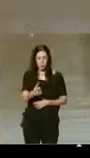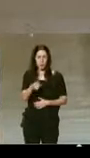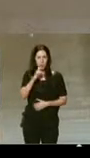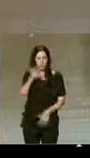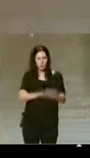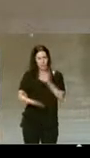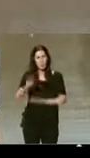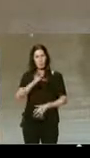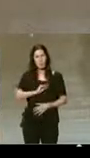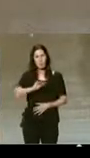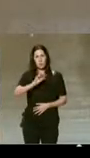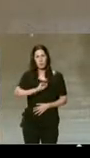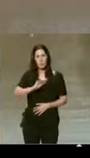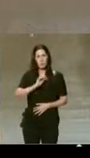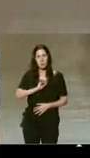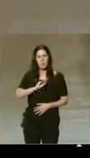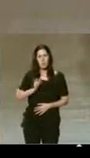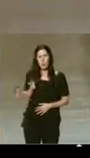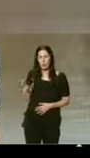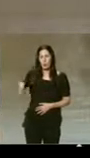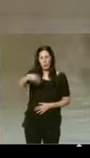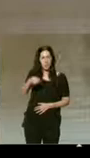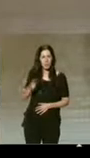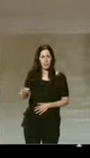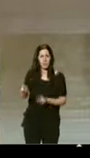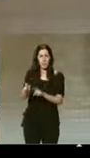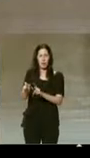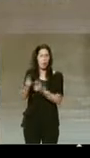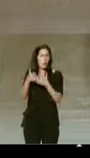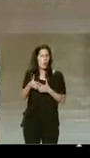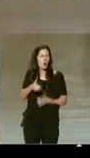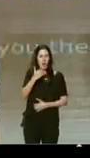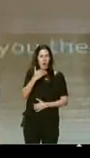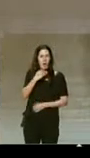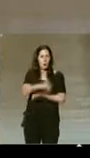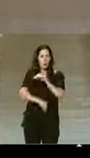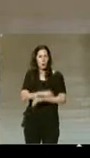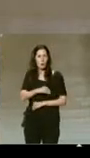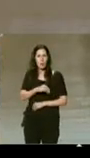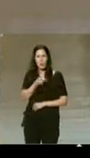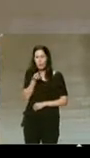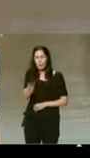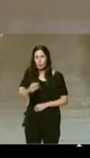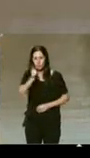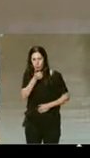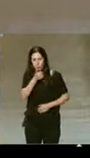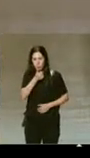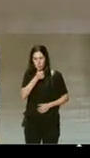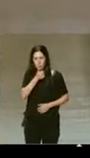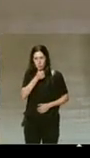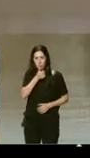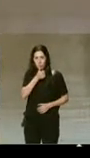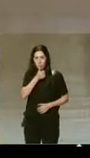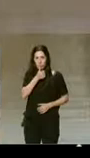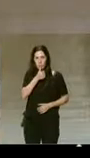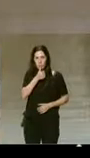Because I just wanted to share with you the fact that for us it is complicated to have these type of devices using a PIN